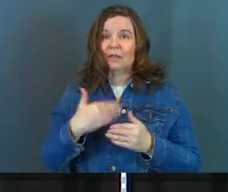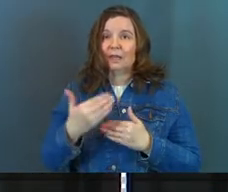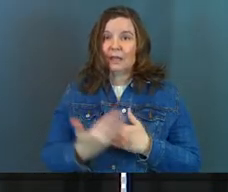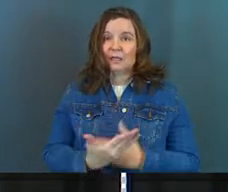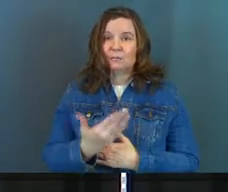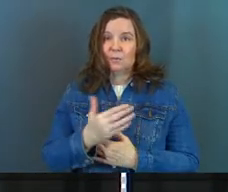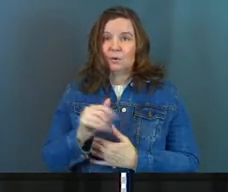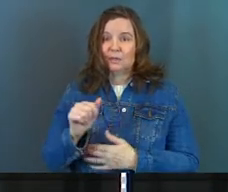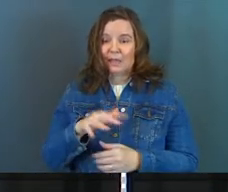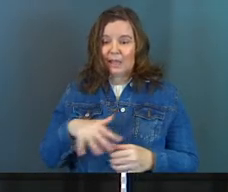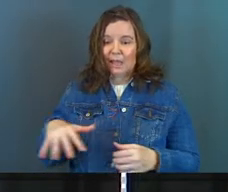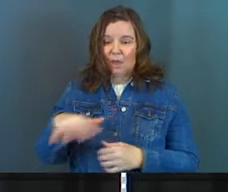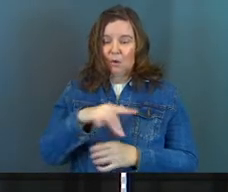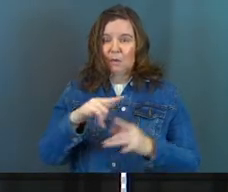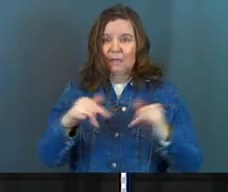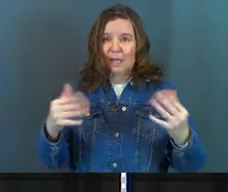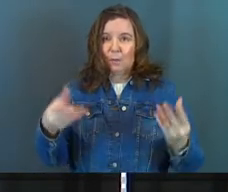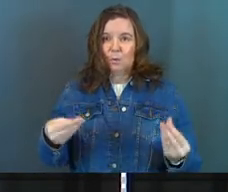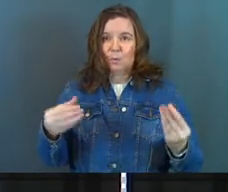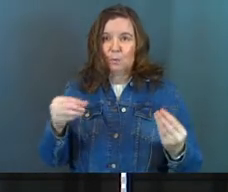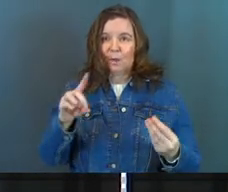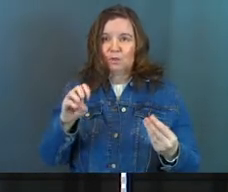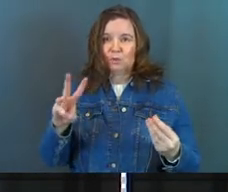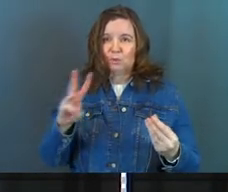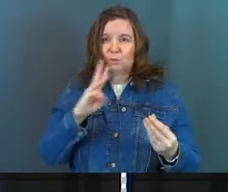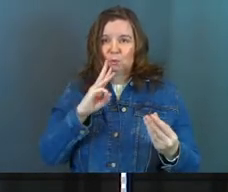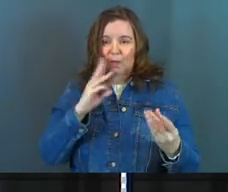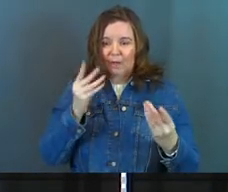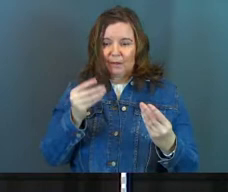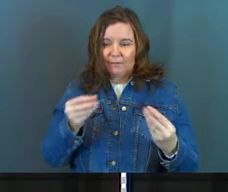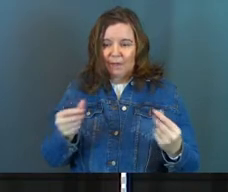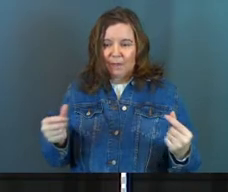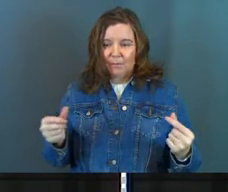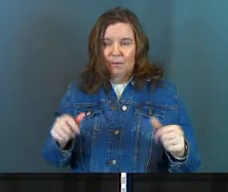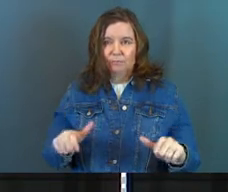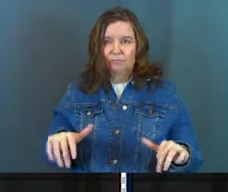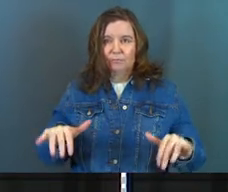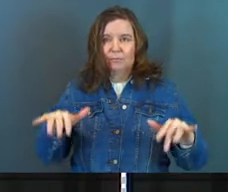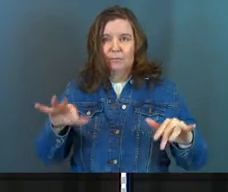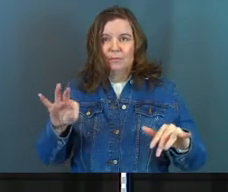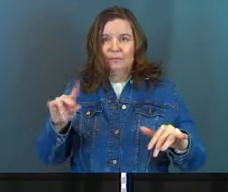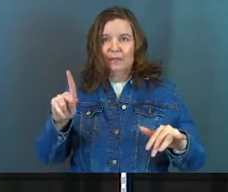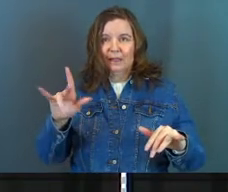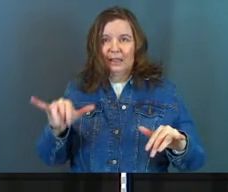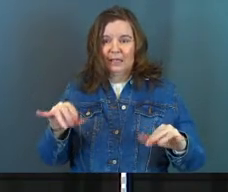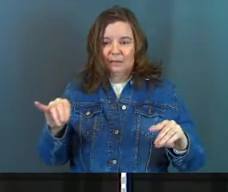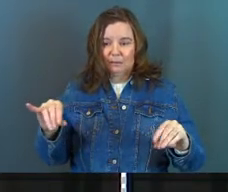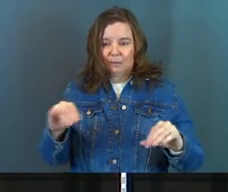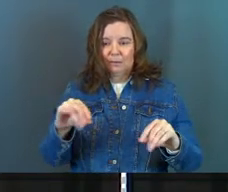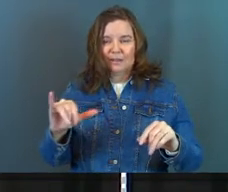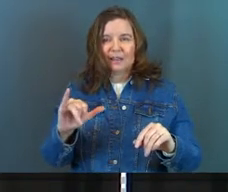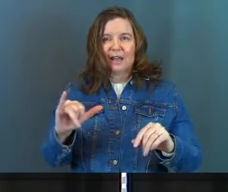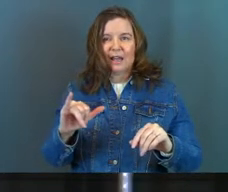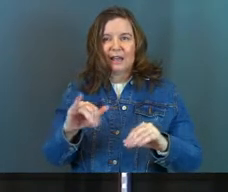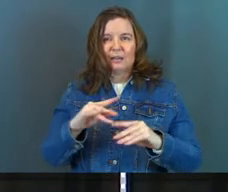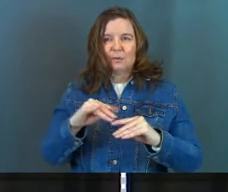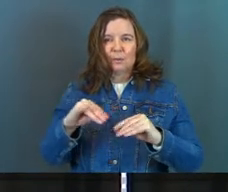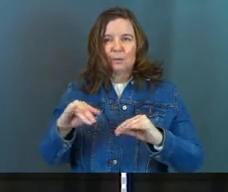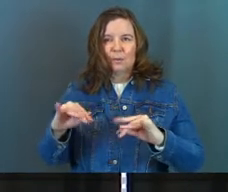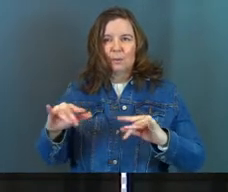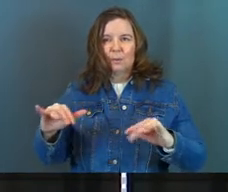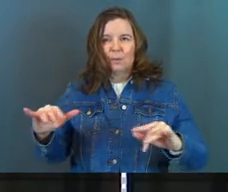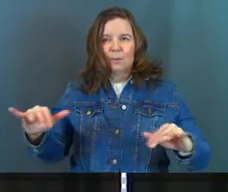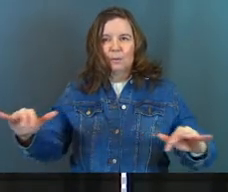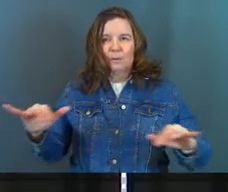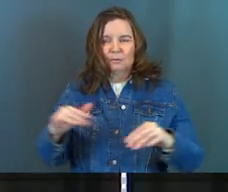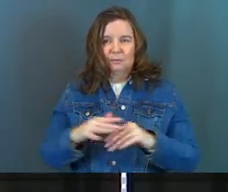next morning, the area around the camp was wet with dew. And when the dew evaporated, there was a flaky substance as fine as frost blanketed the